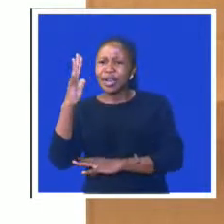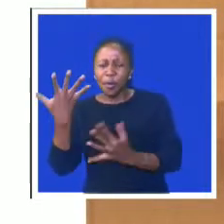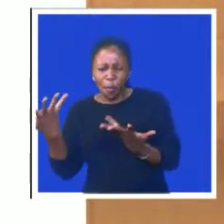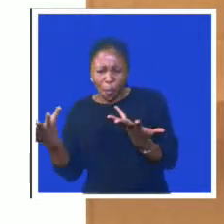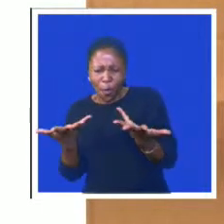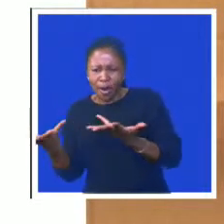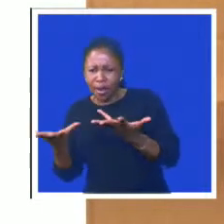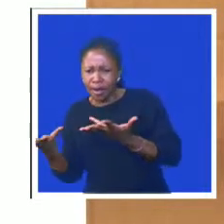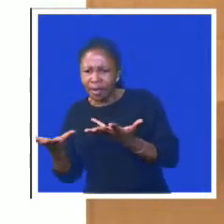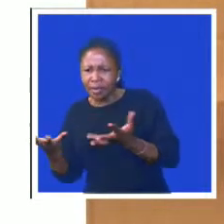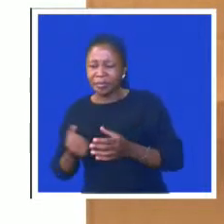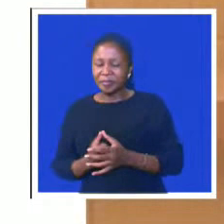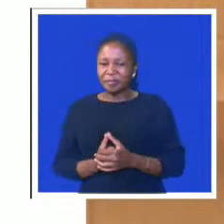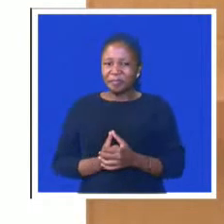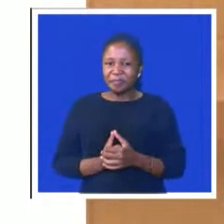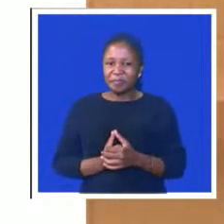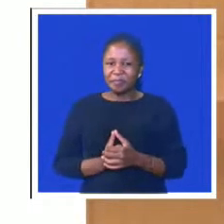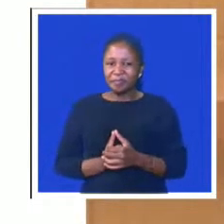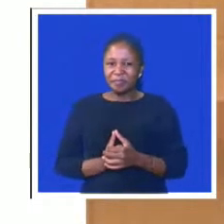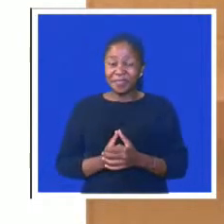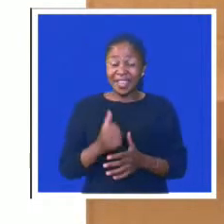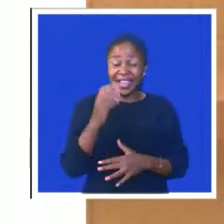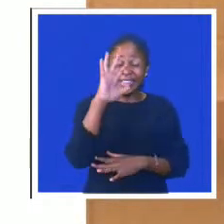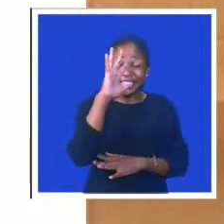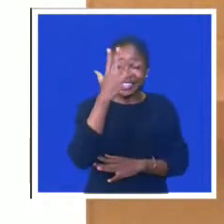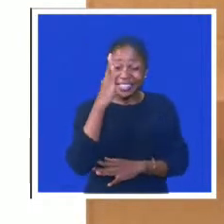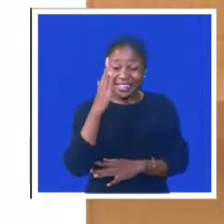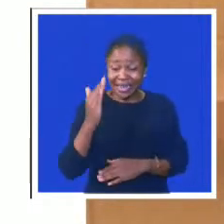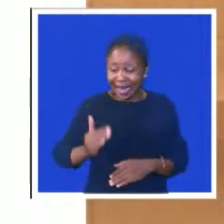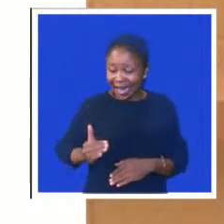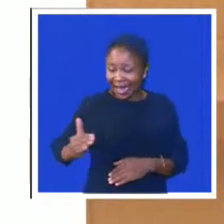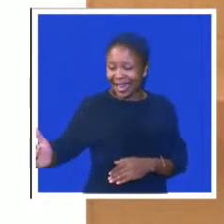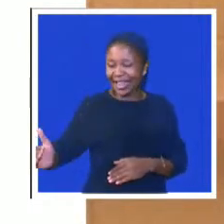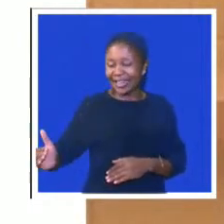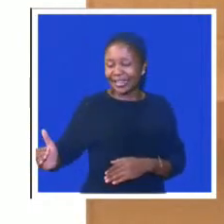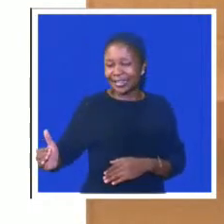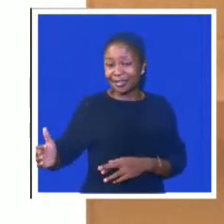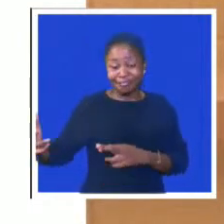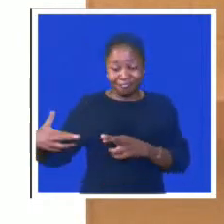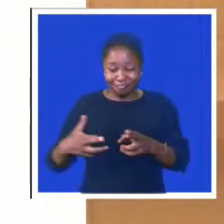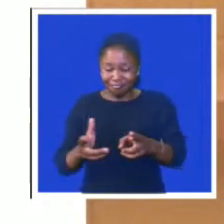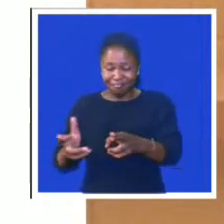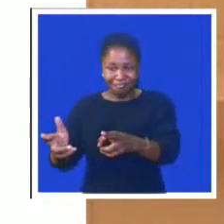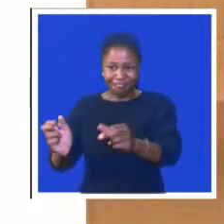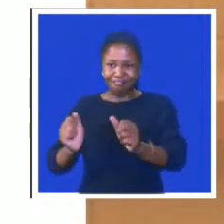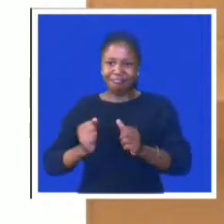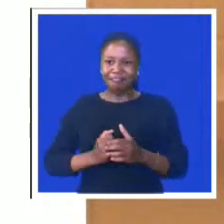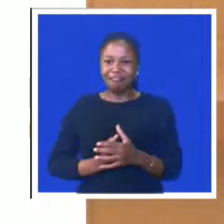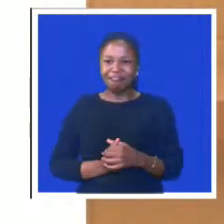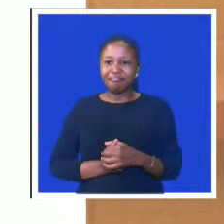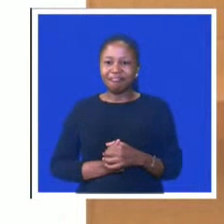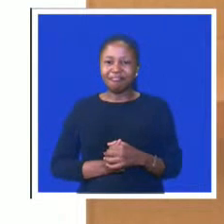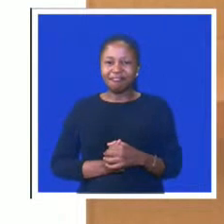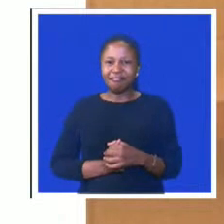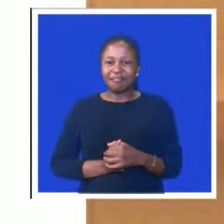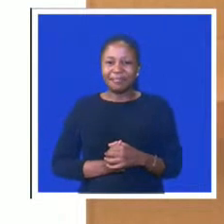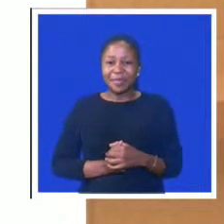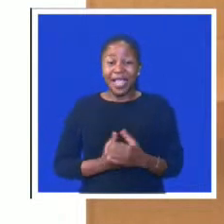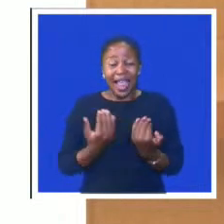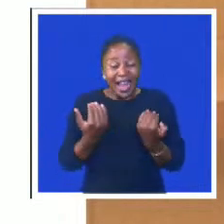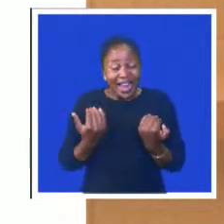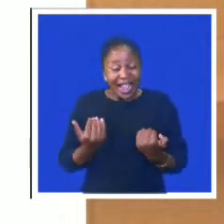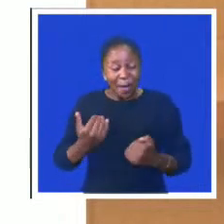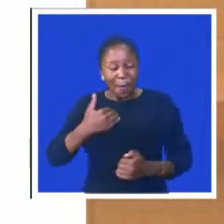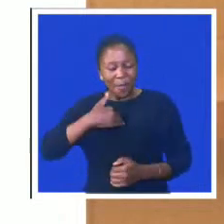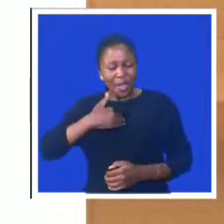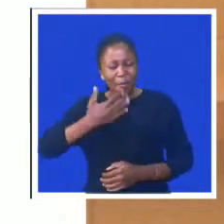to the road. The tree is next to the road. But what I want us to pay much more attention into here, dear